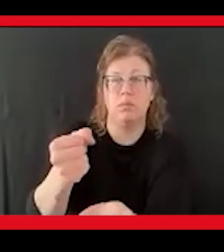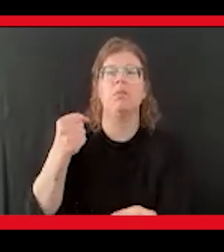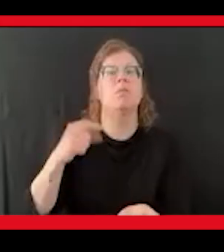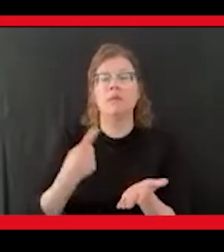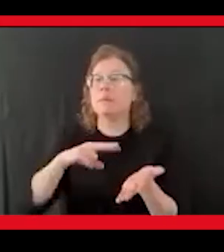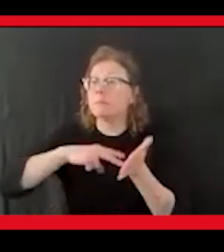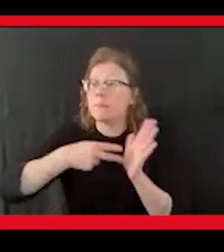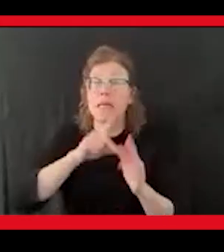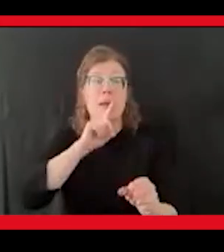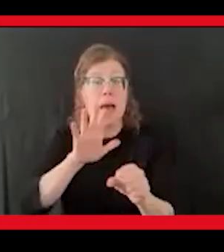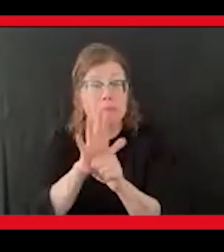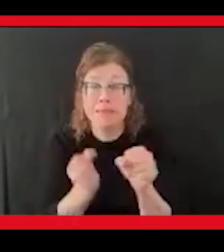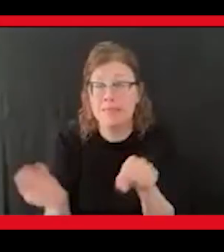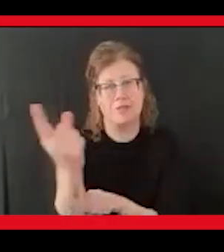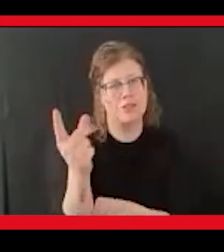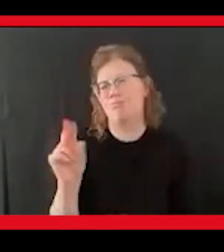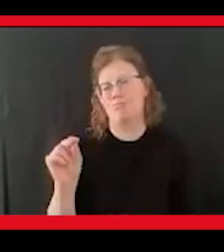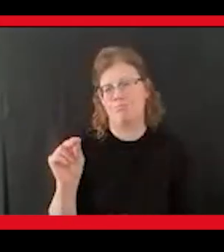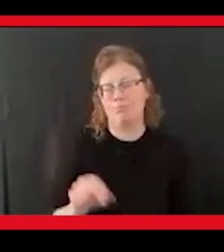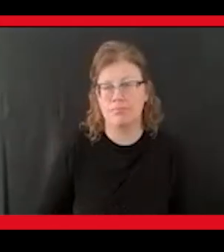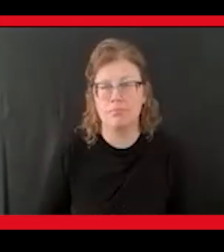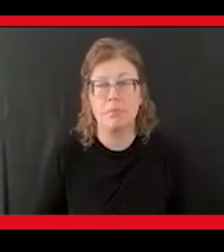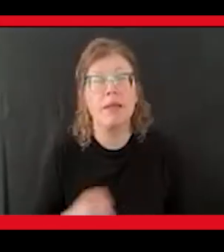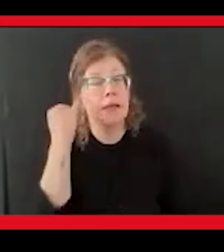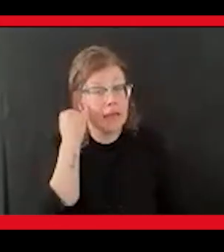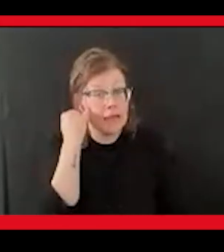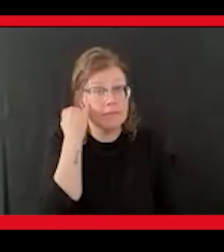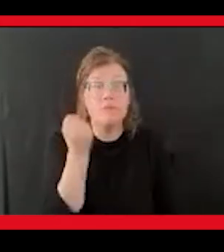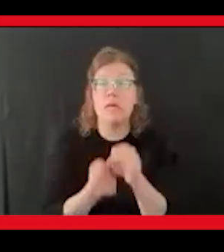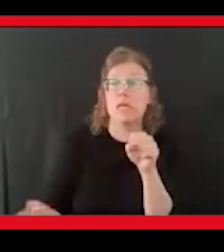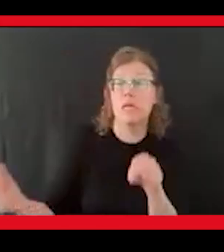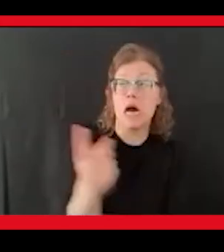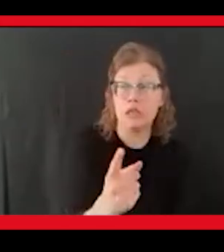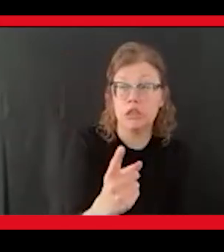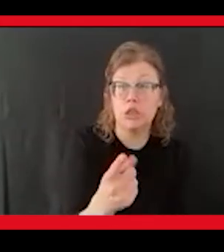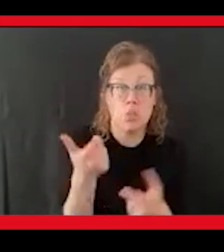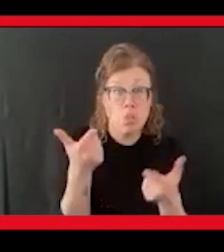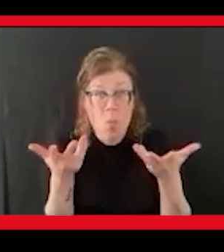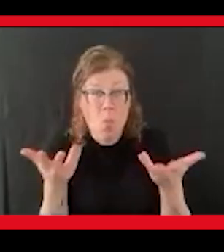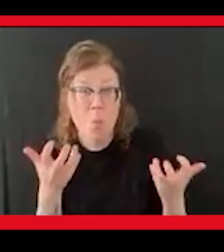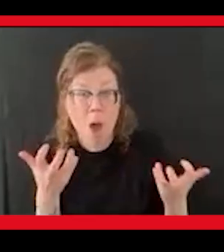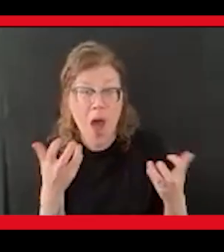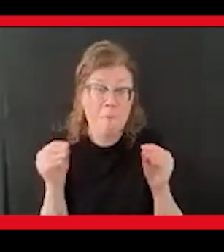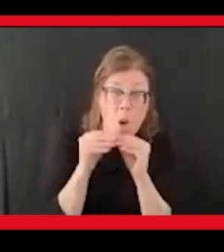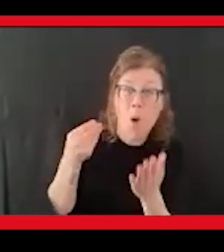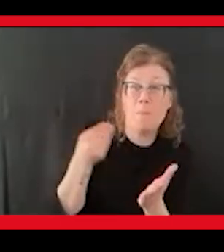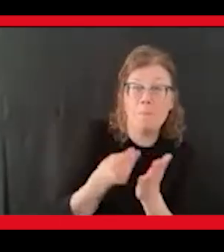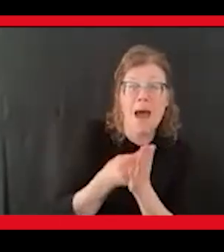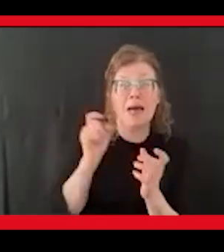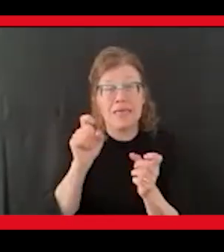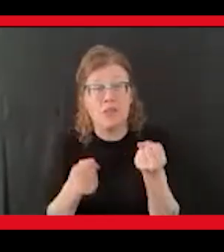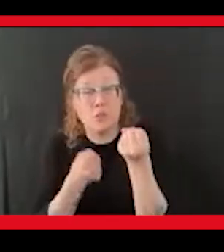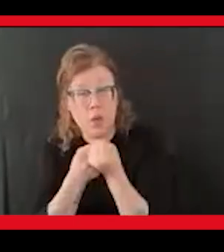another round of funding for your project, you will have to apply with an eligible project and